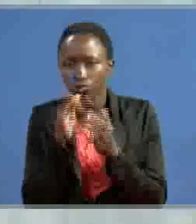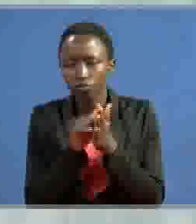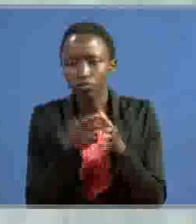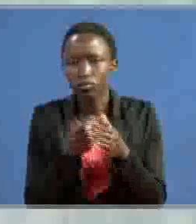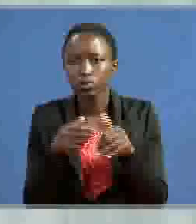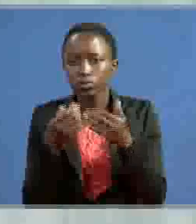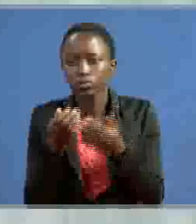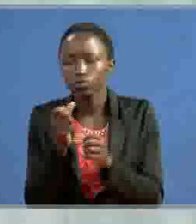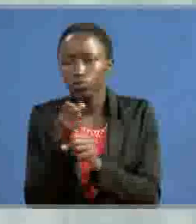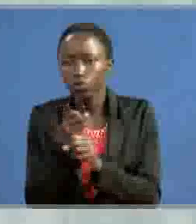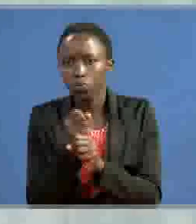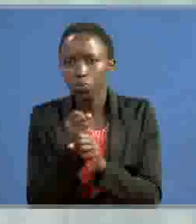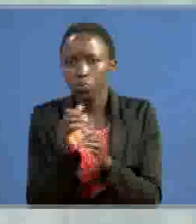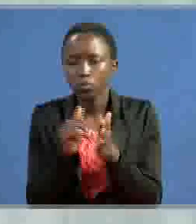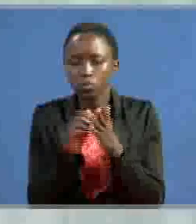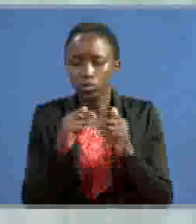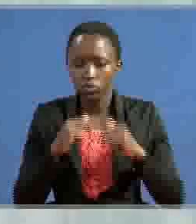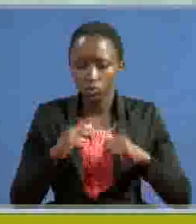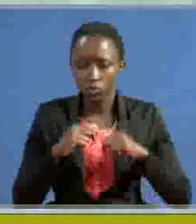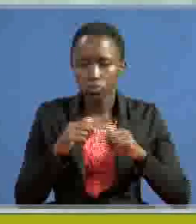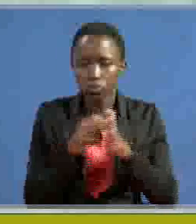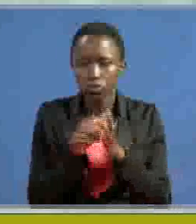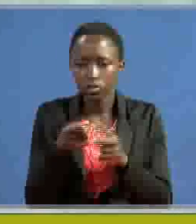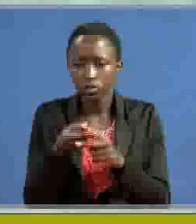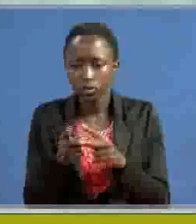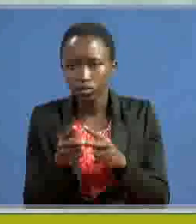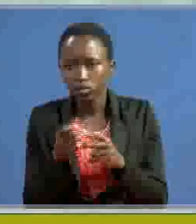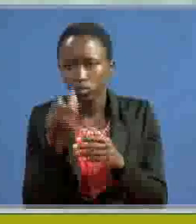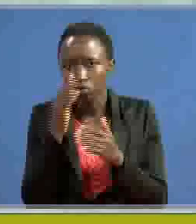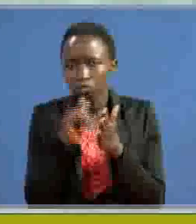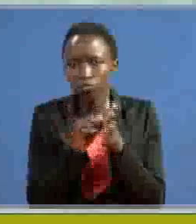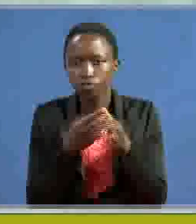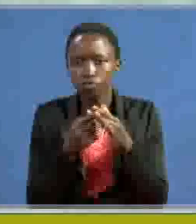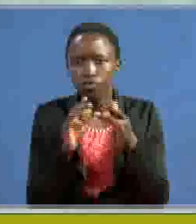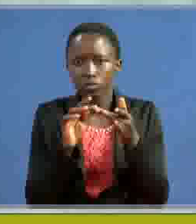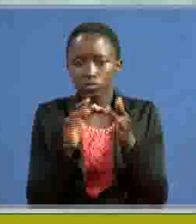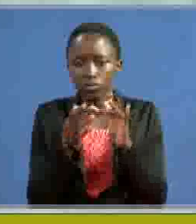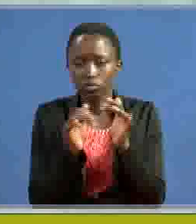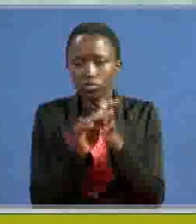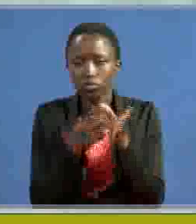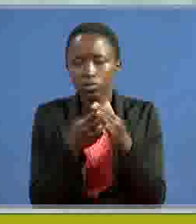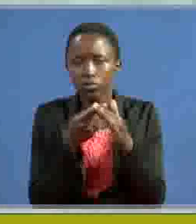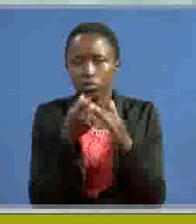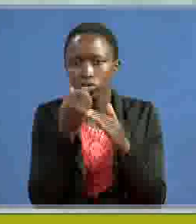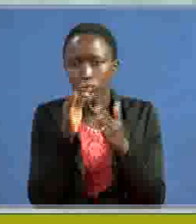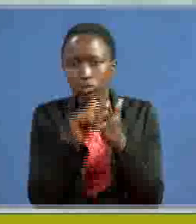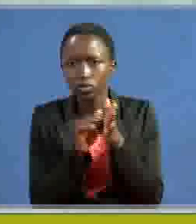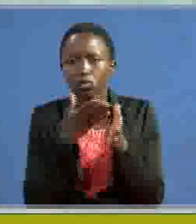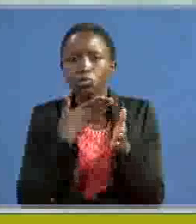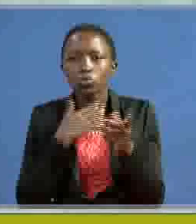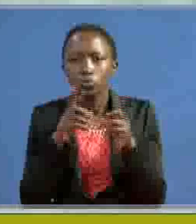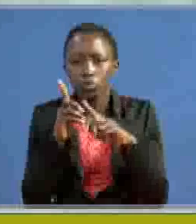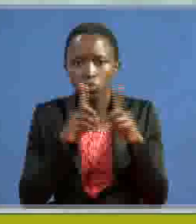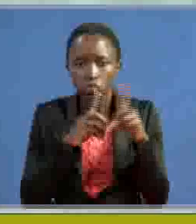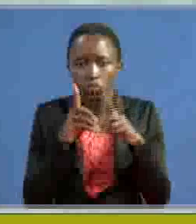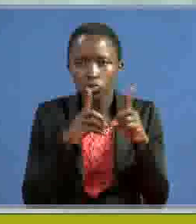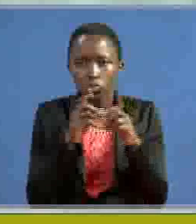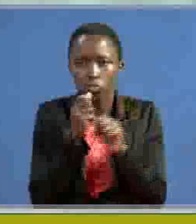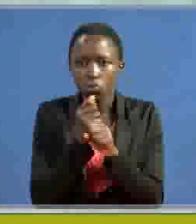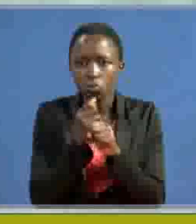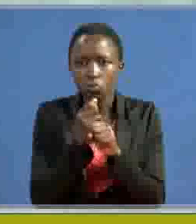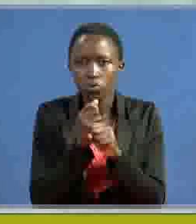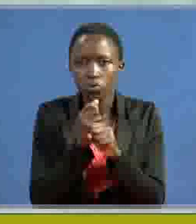a quarter of an occasion Cheney hello amazing duarto booty Yahoo as a ghillie bikini on our Kakaako Saphira knock off a